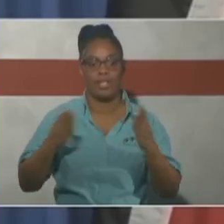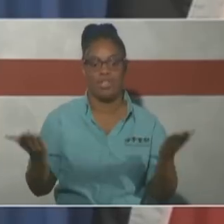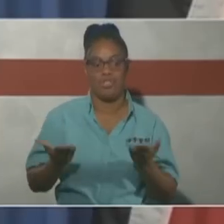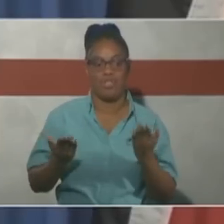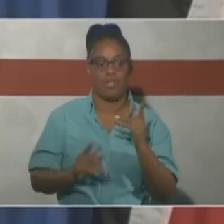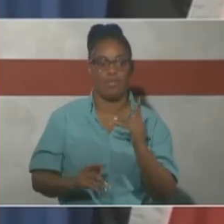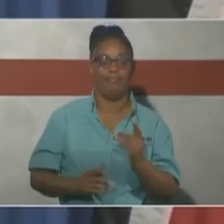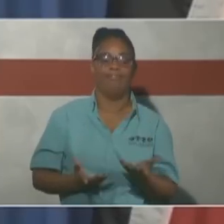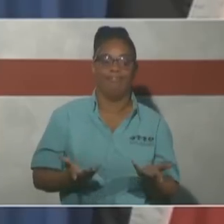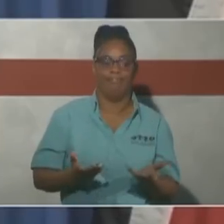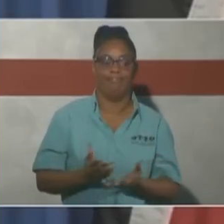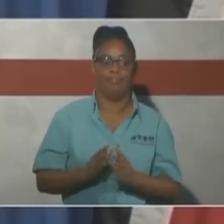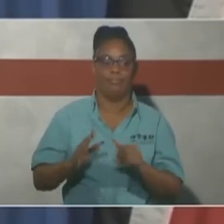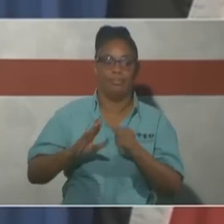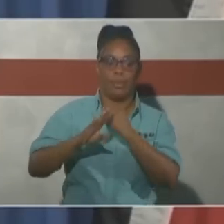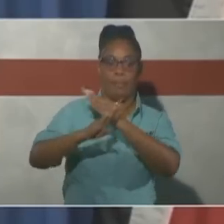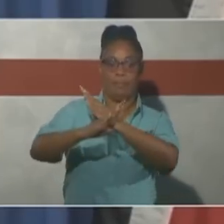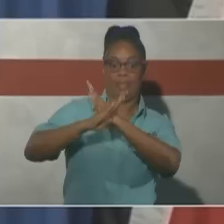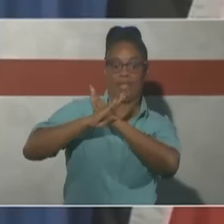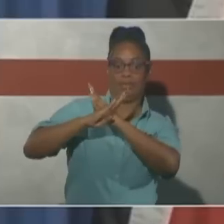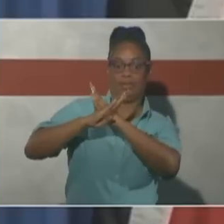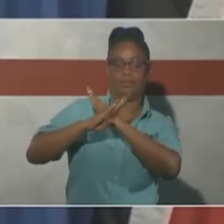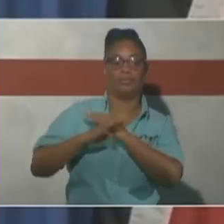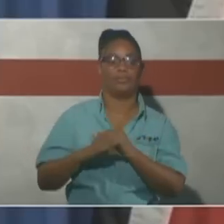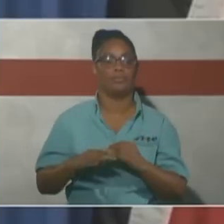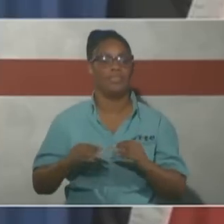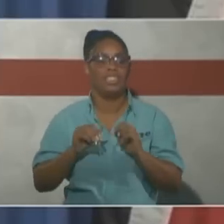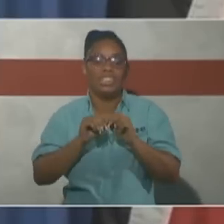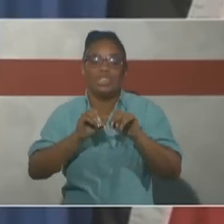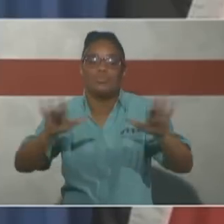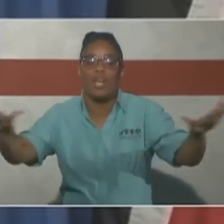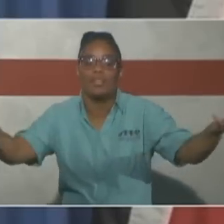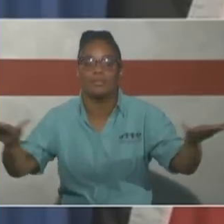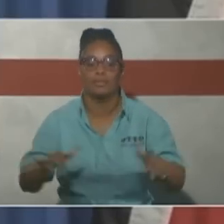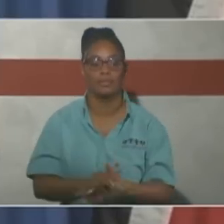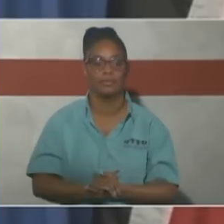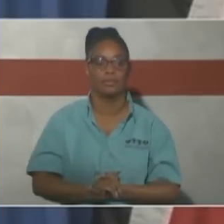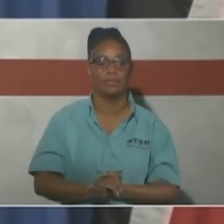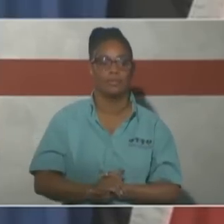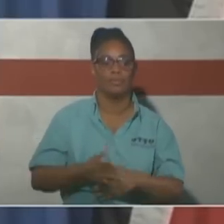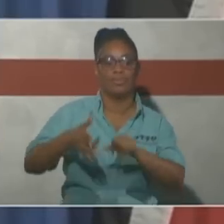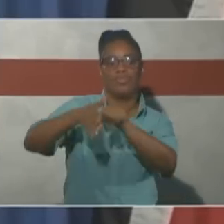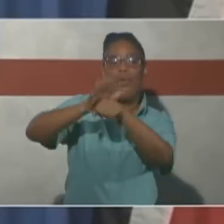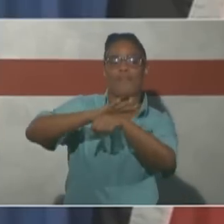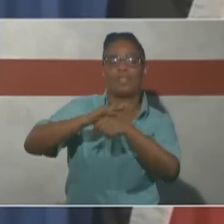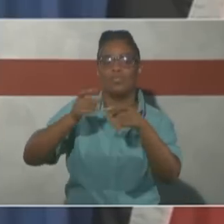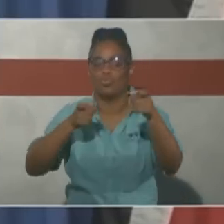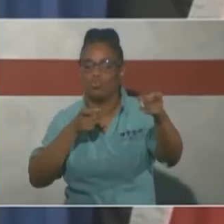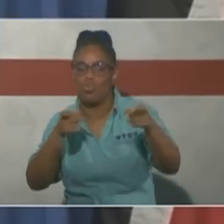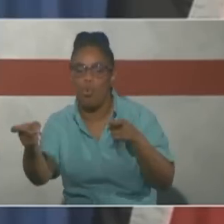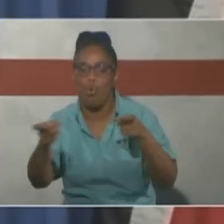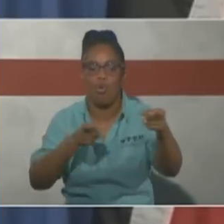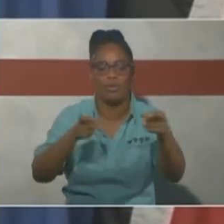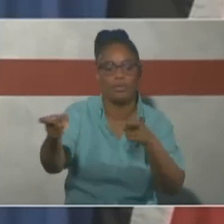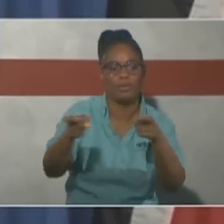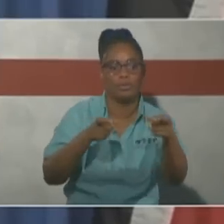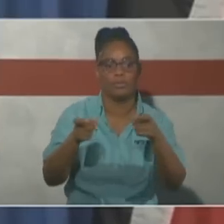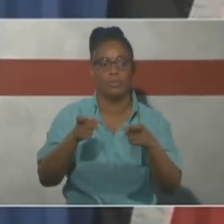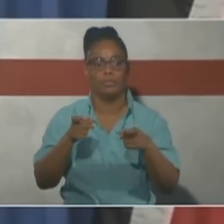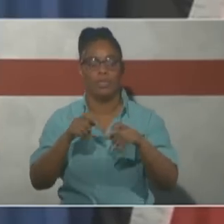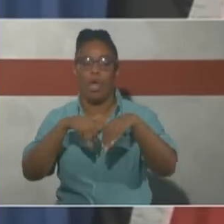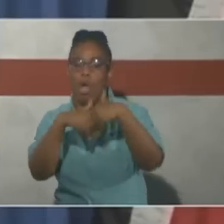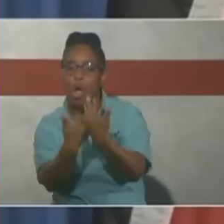response at this time. Our response has to be to suppress the spread of what we